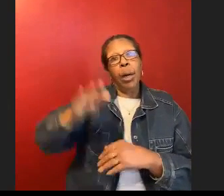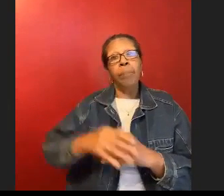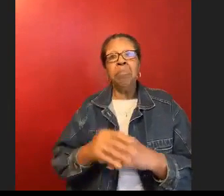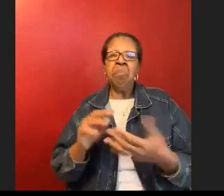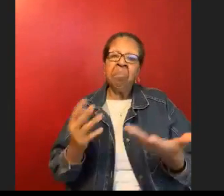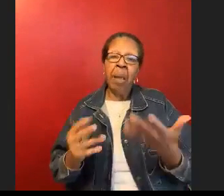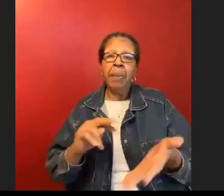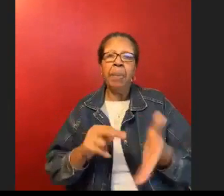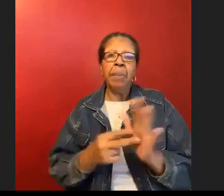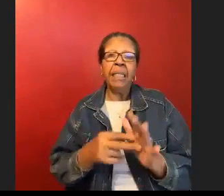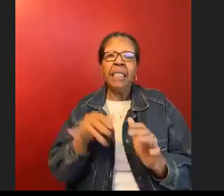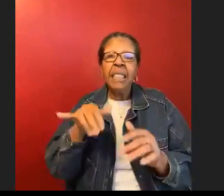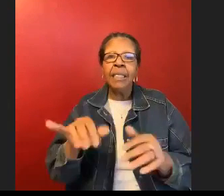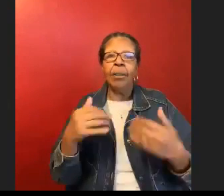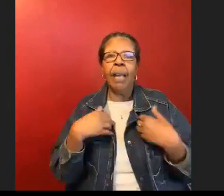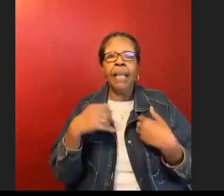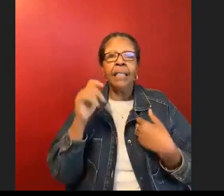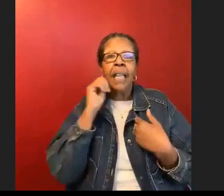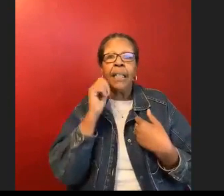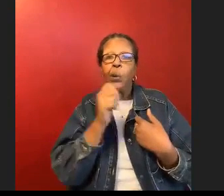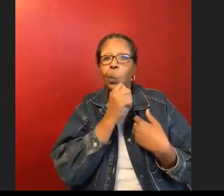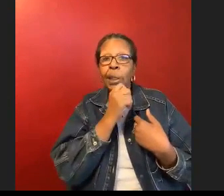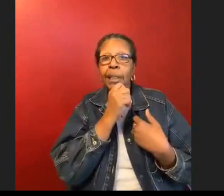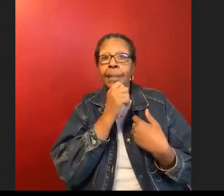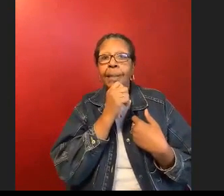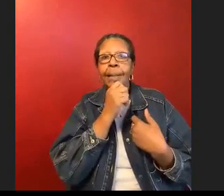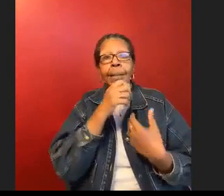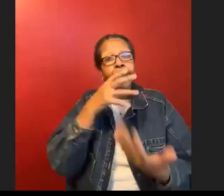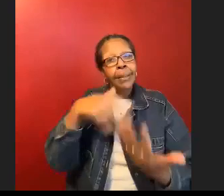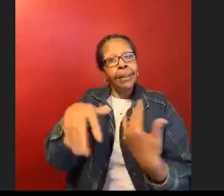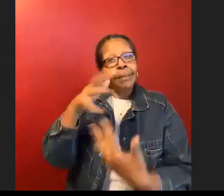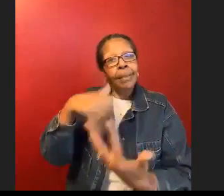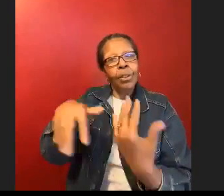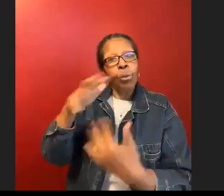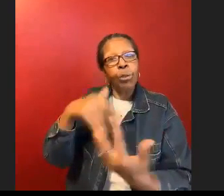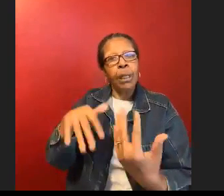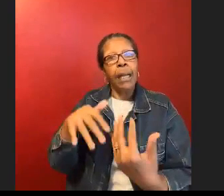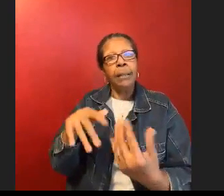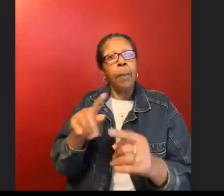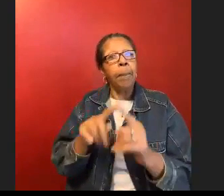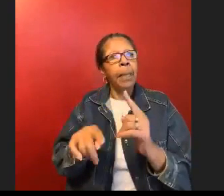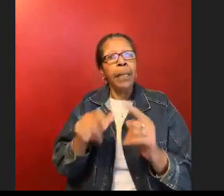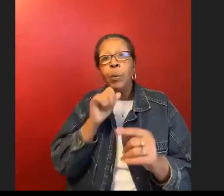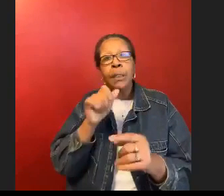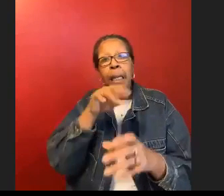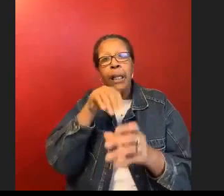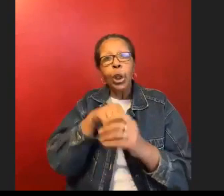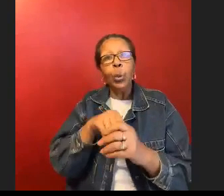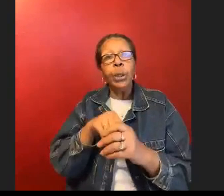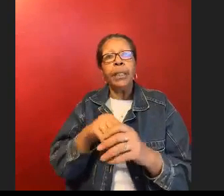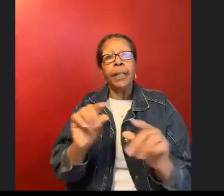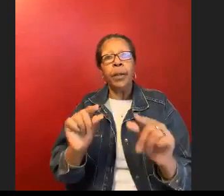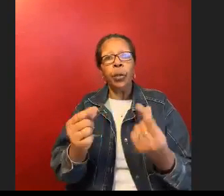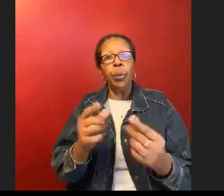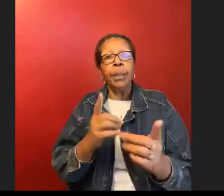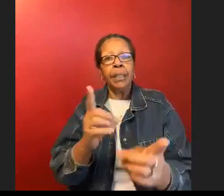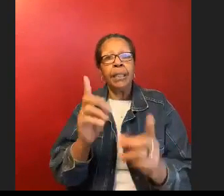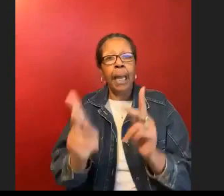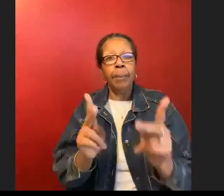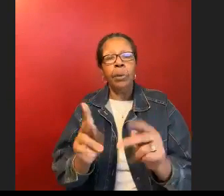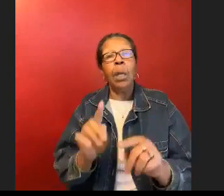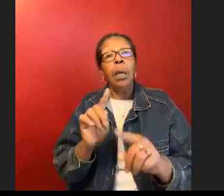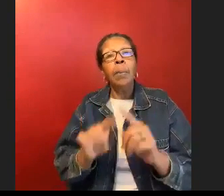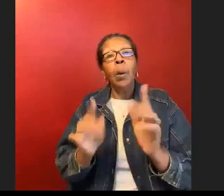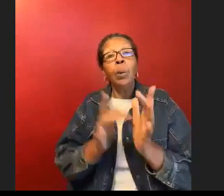is absent from the group. When Jesus was calling these different people to be a part